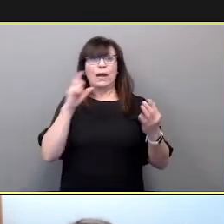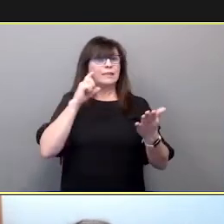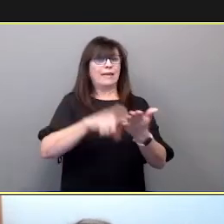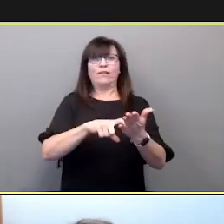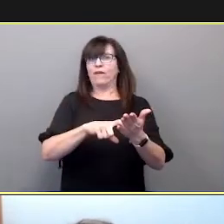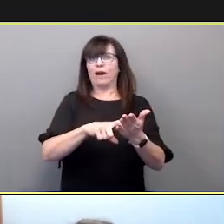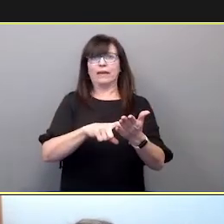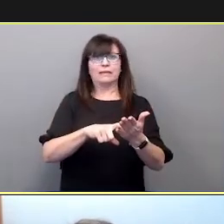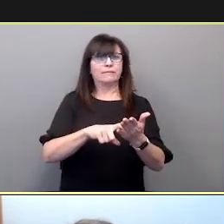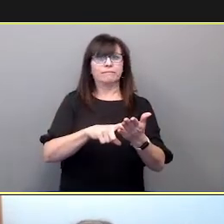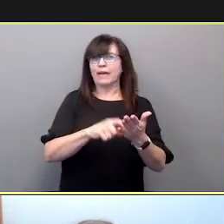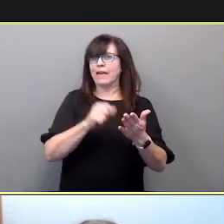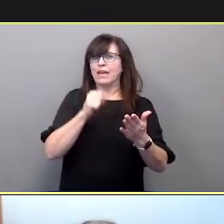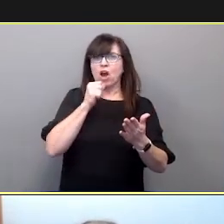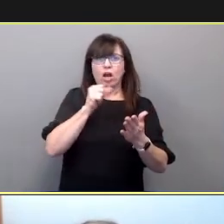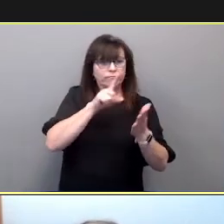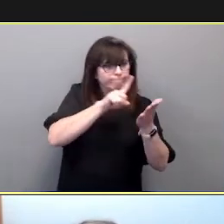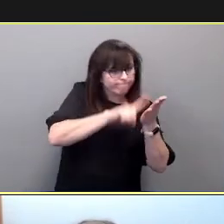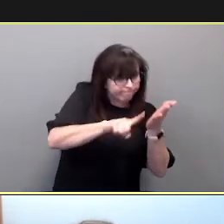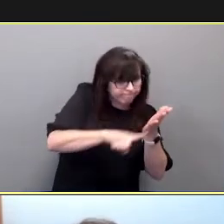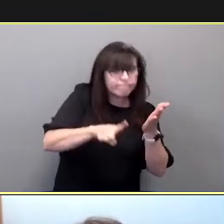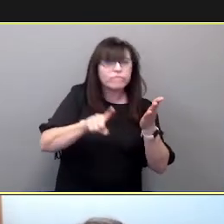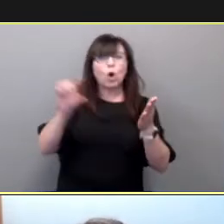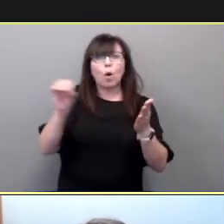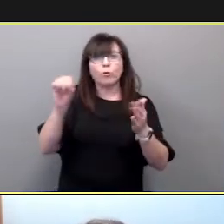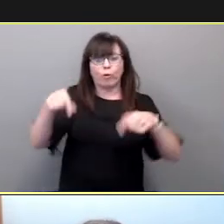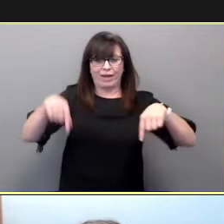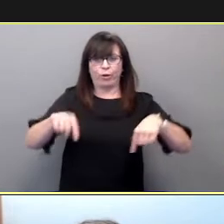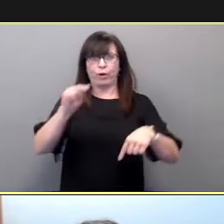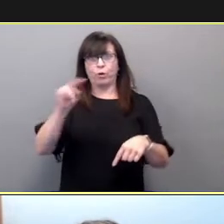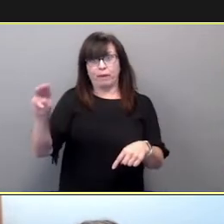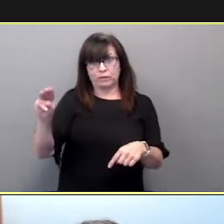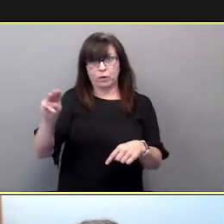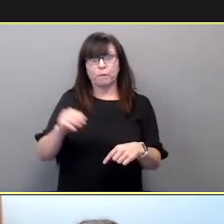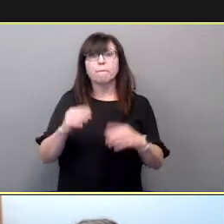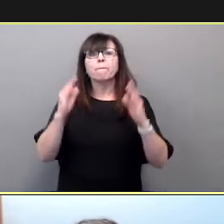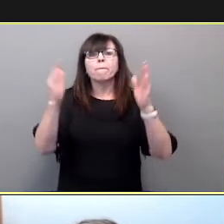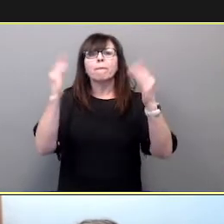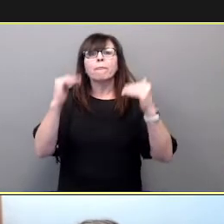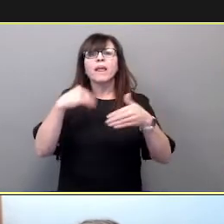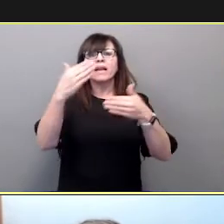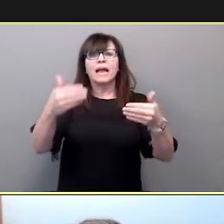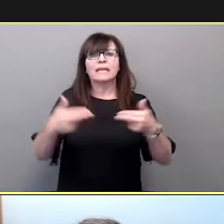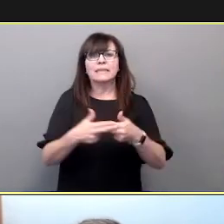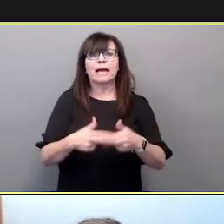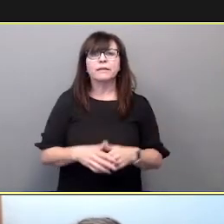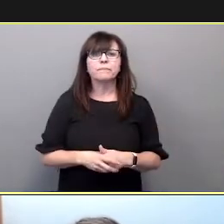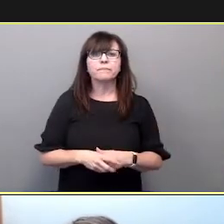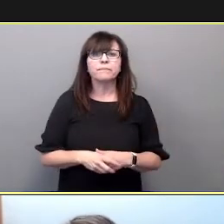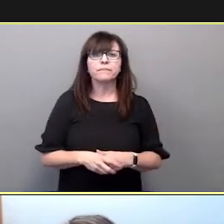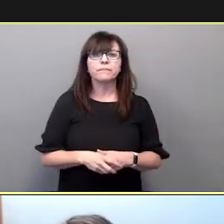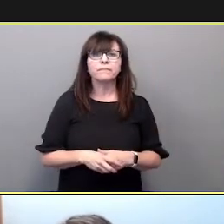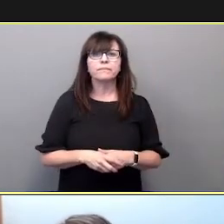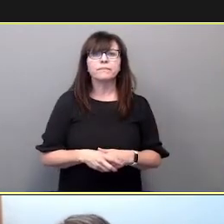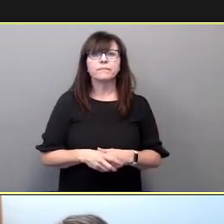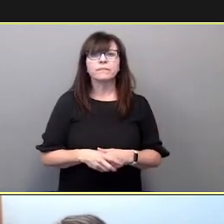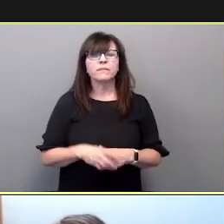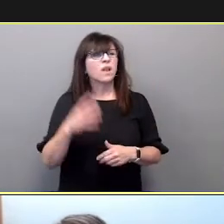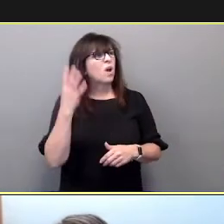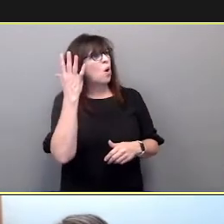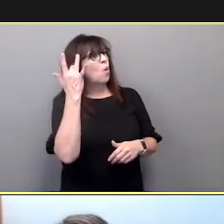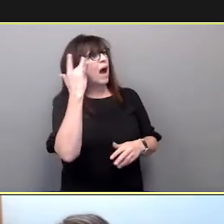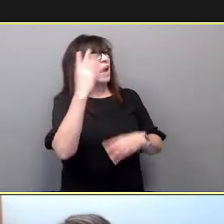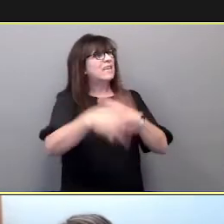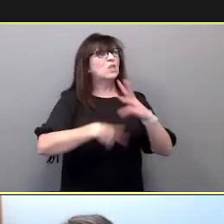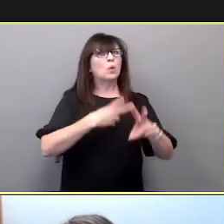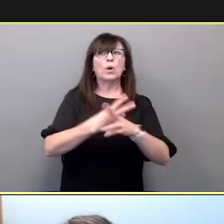not sequenced Omicron to this date. Let me go ahead and go to the next slide. So why is the world